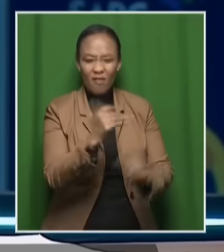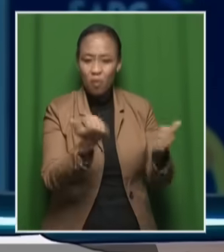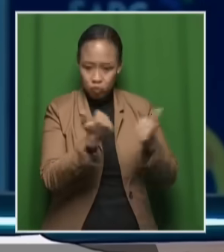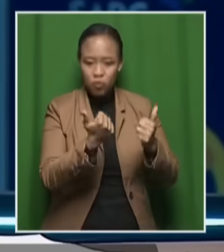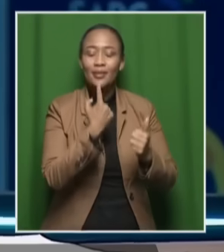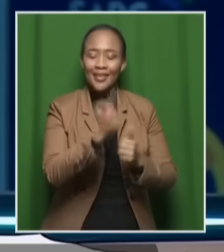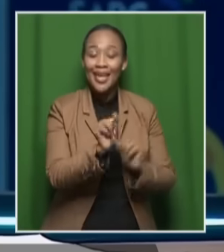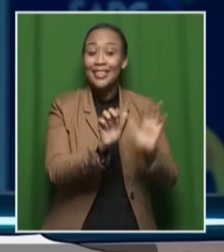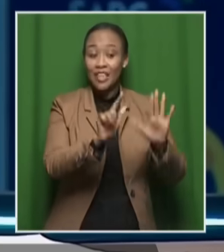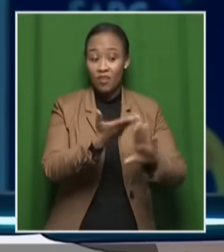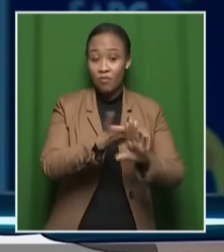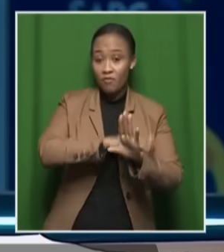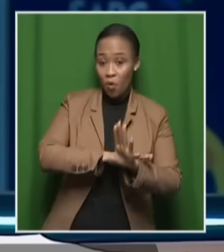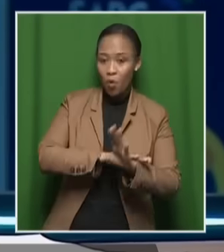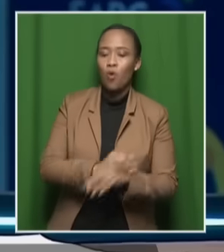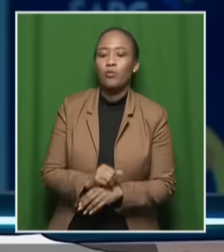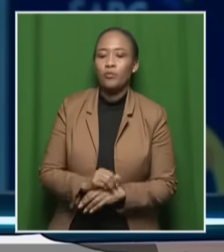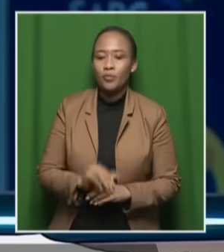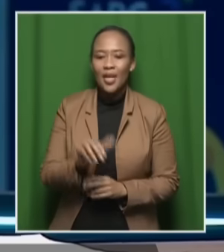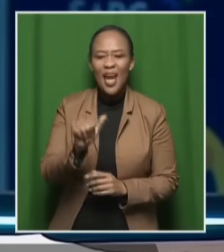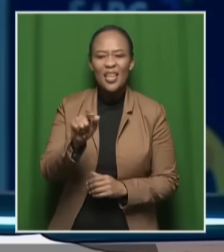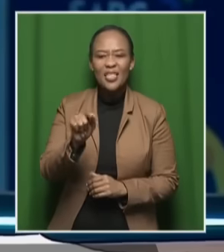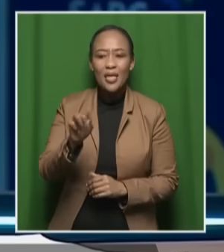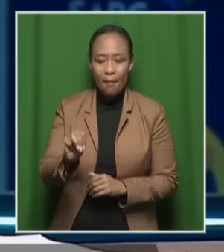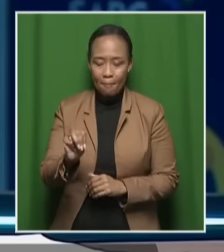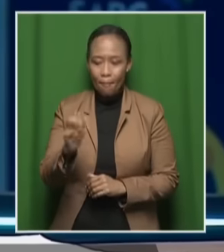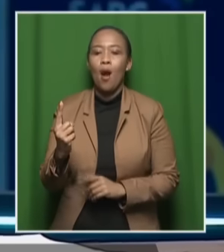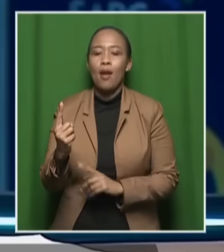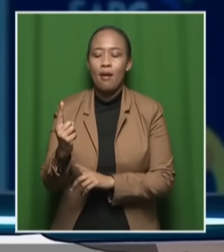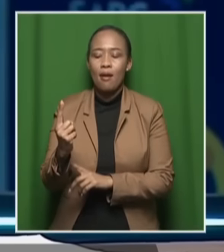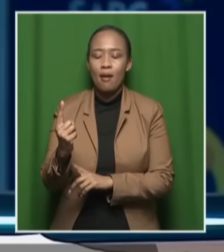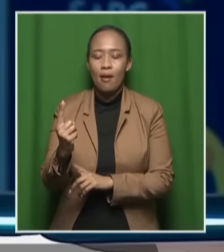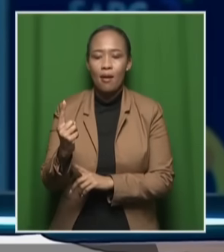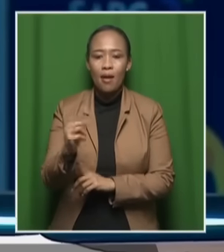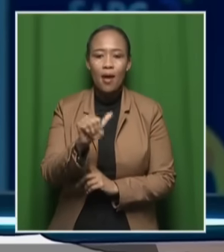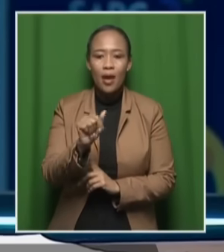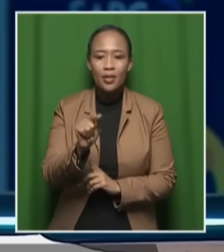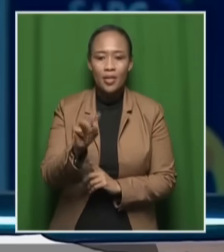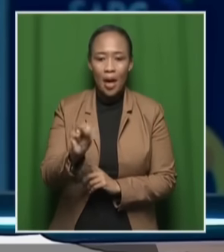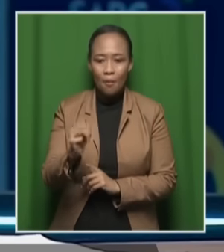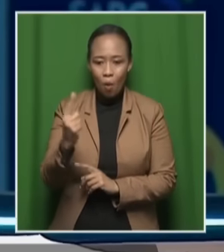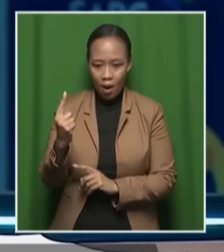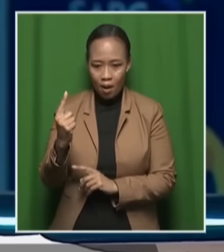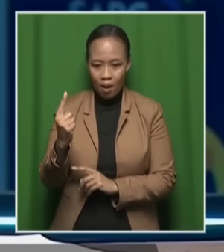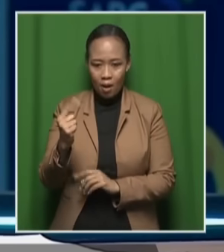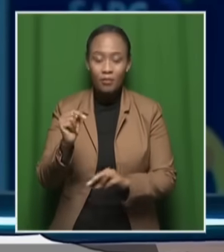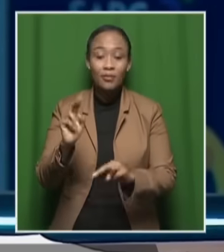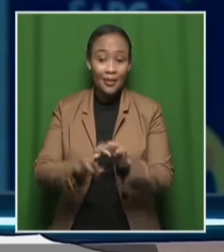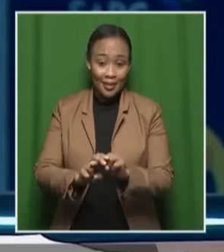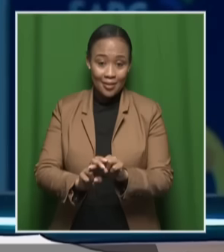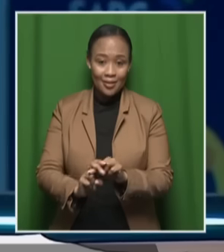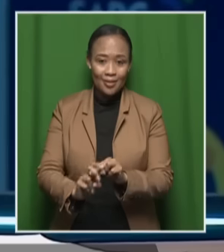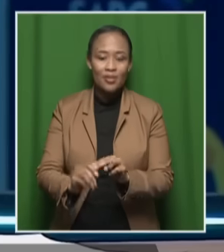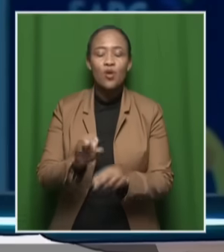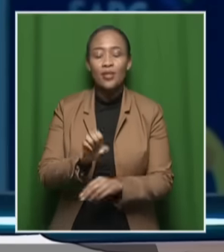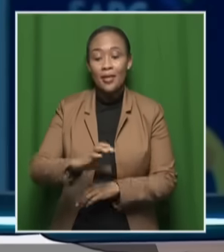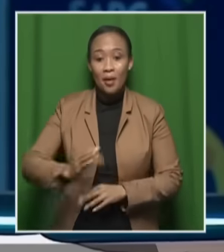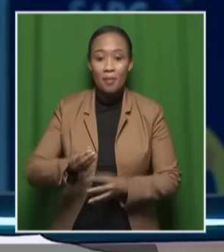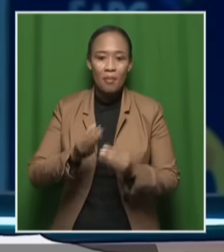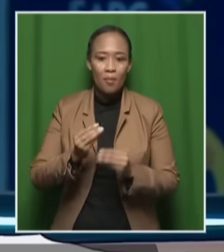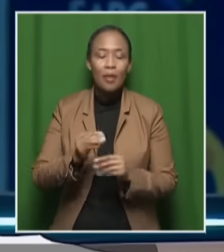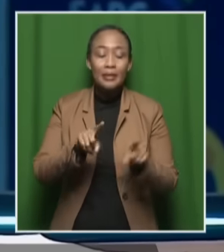7. So ATM? ATM 1, correct. ATM. Correct. Yep. ATM, yes. They had one seat previously in